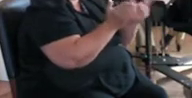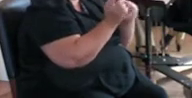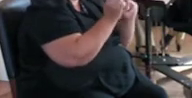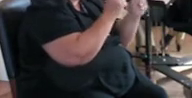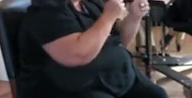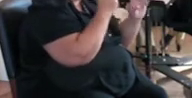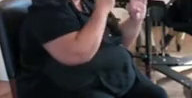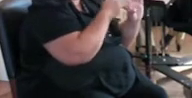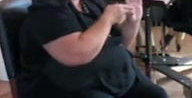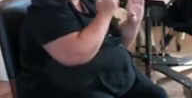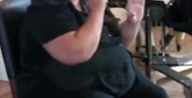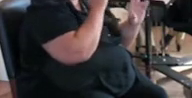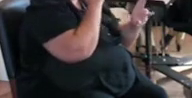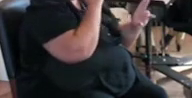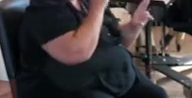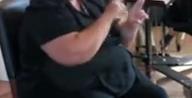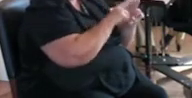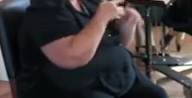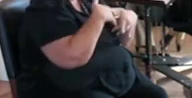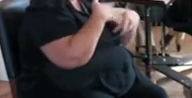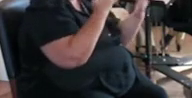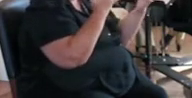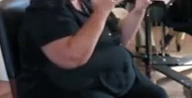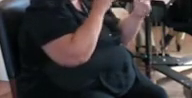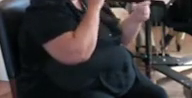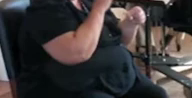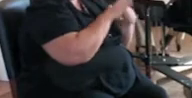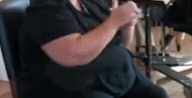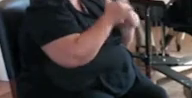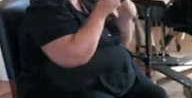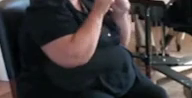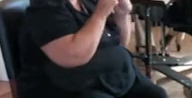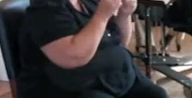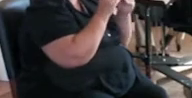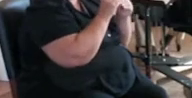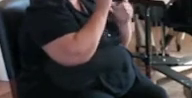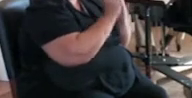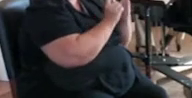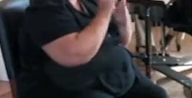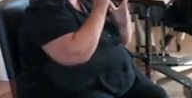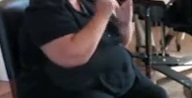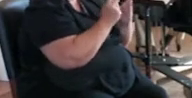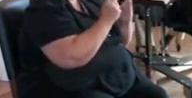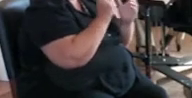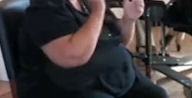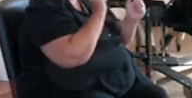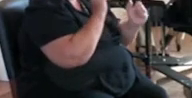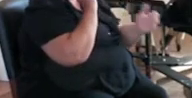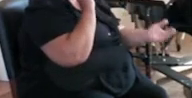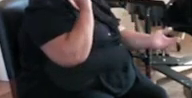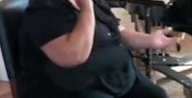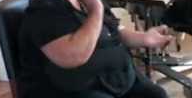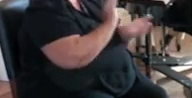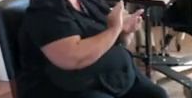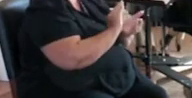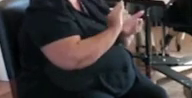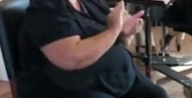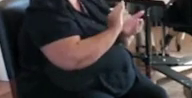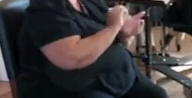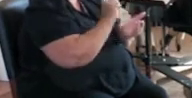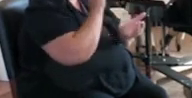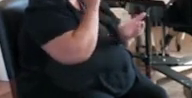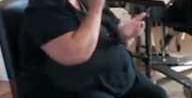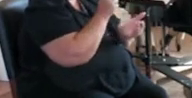going to be a fun event. I promise you that it will not last more than an hour and a half, and it could go less. But I'm not going to hold